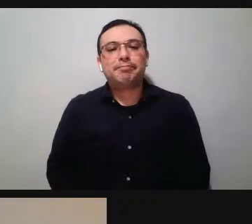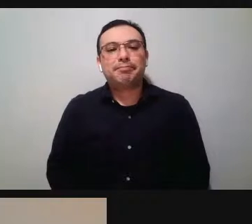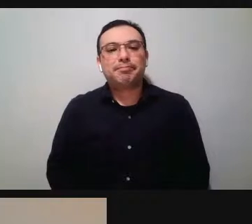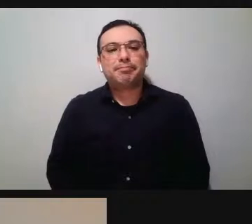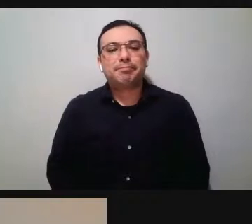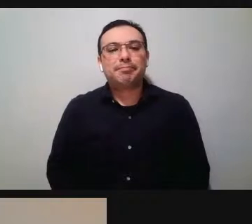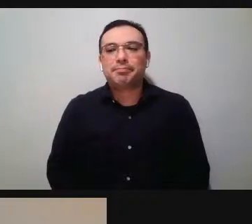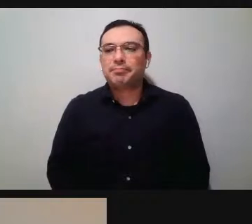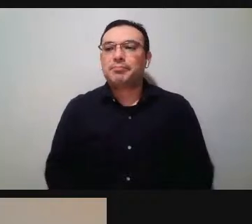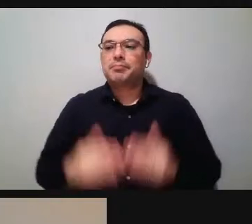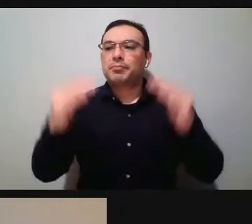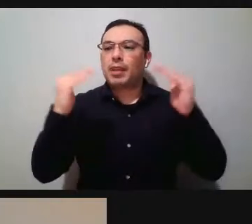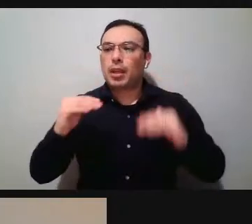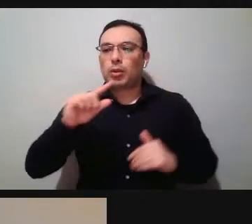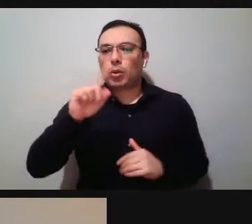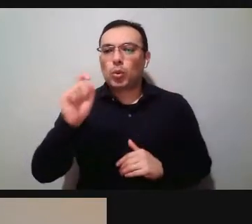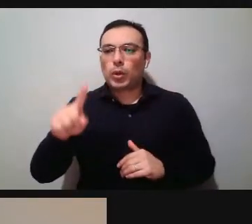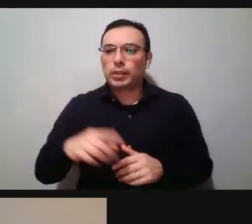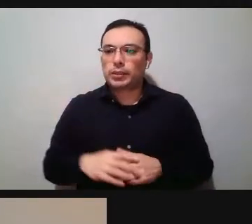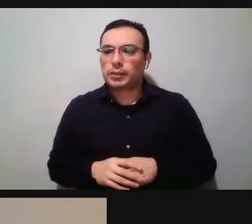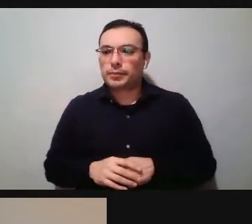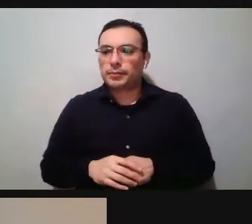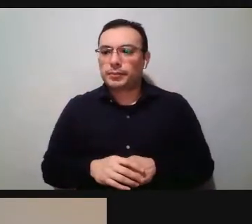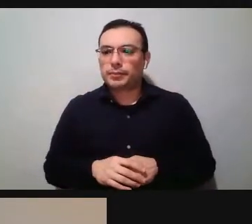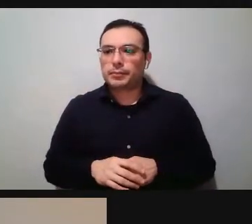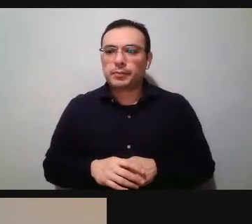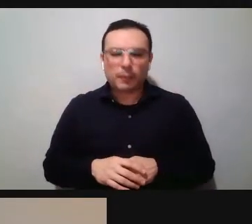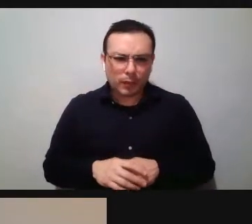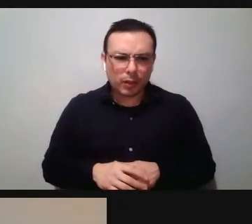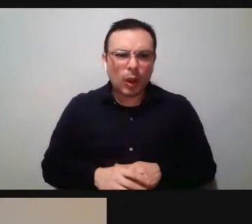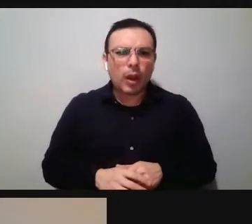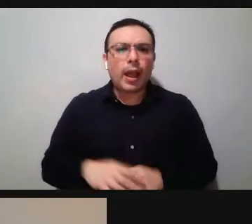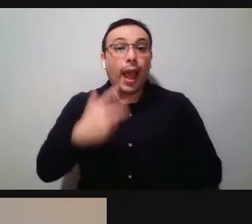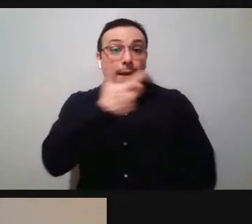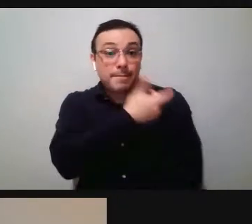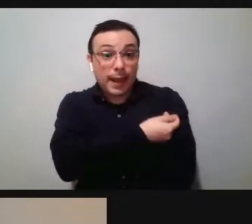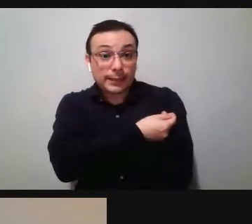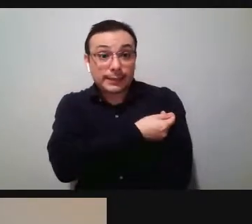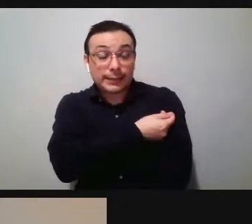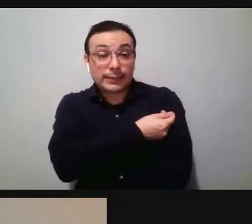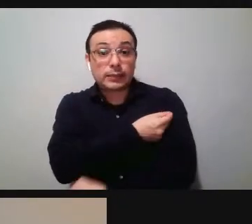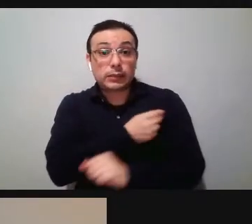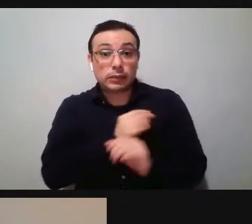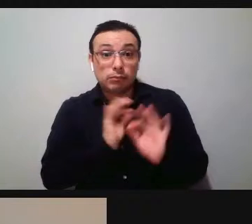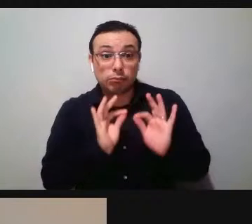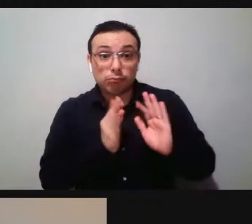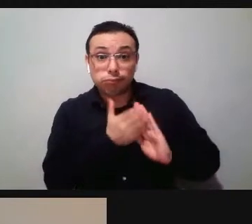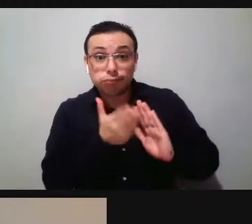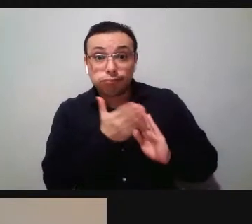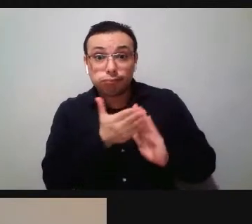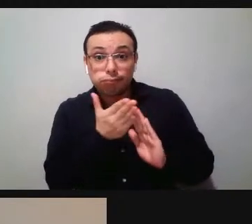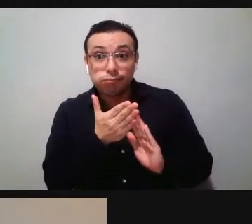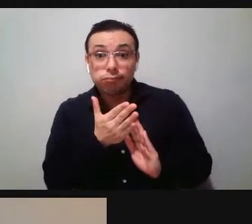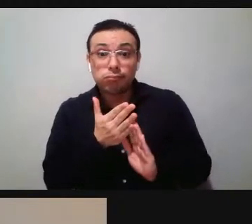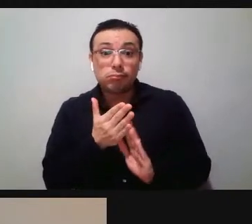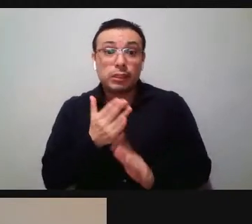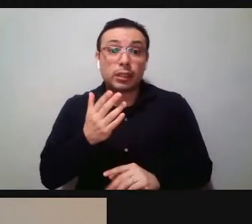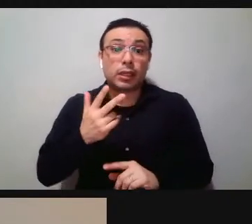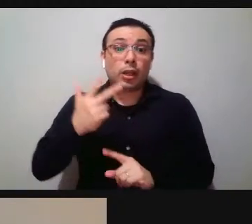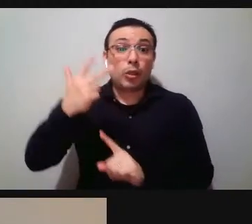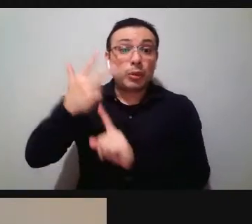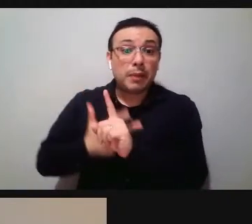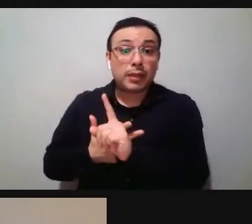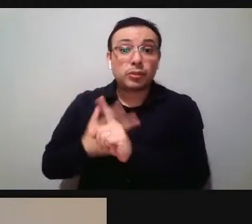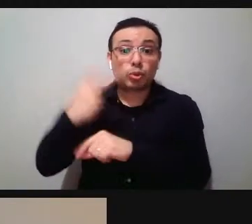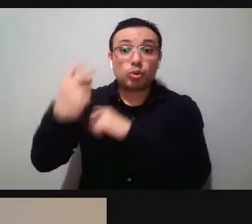And how long are vaccines good for? Some people have heard 3 months to 2 years, and apologies if the person